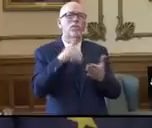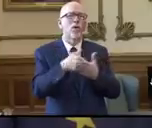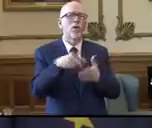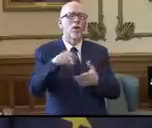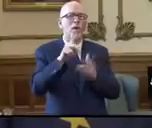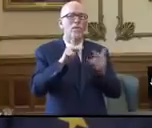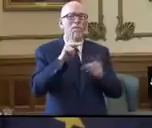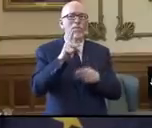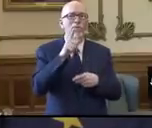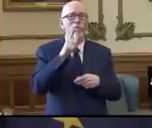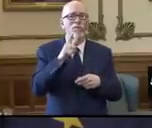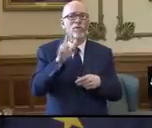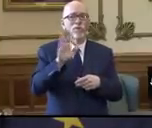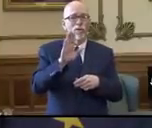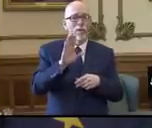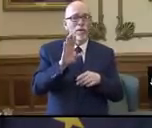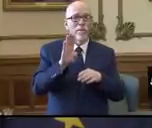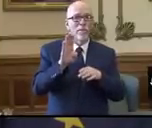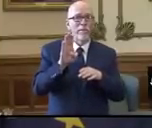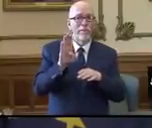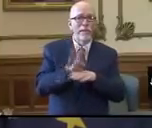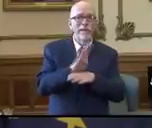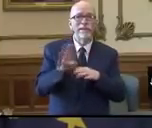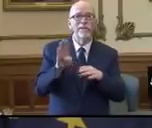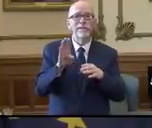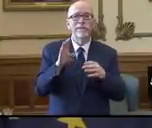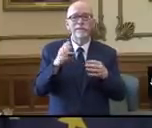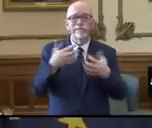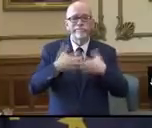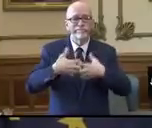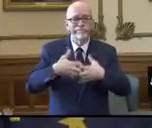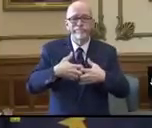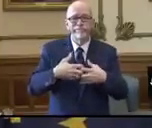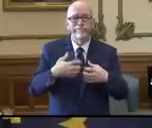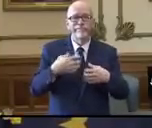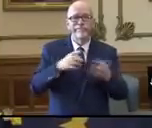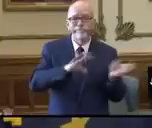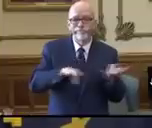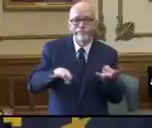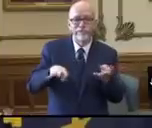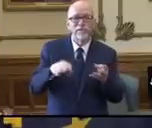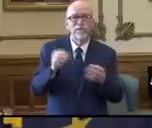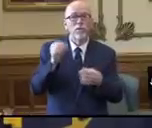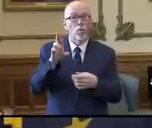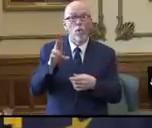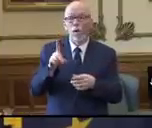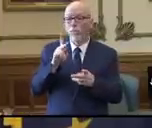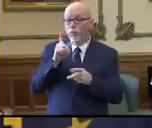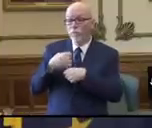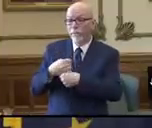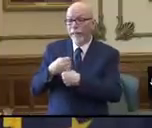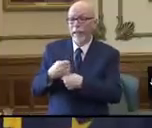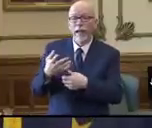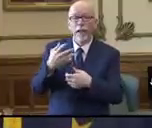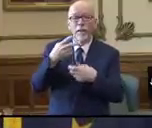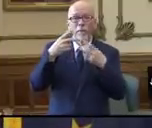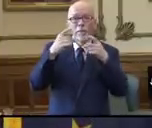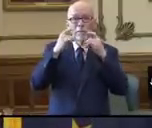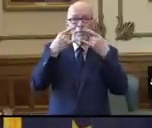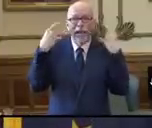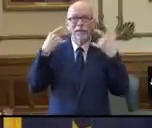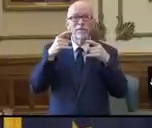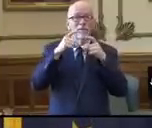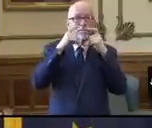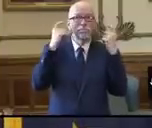who are converting their lines to, or their family rooms to make masks or face shields. These